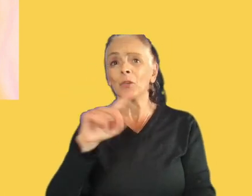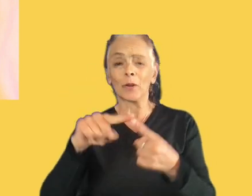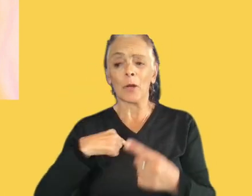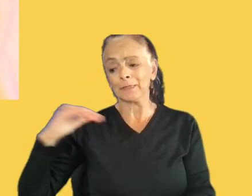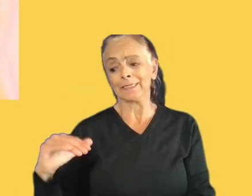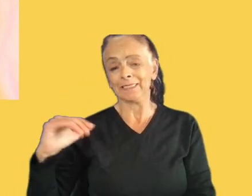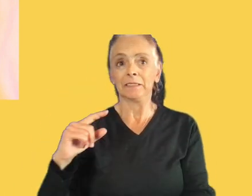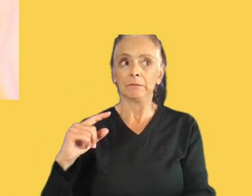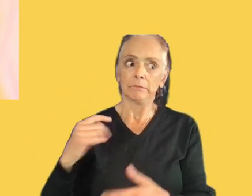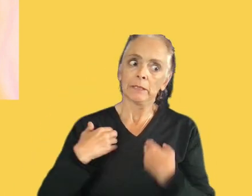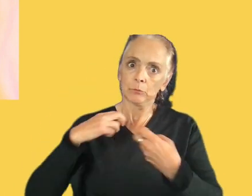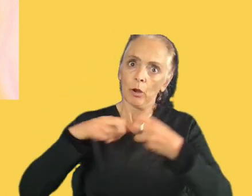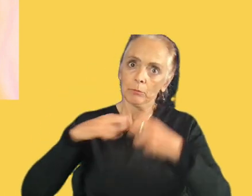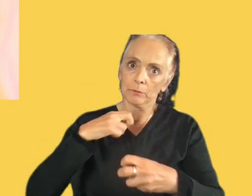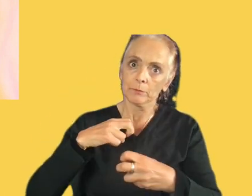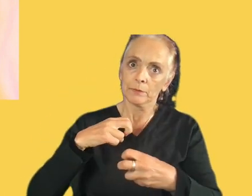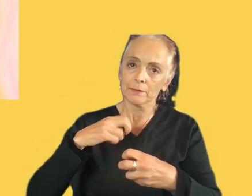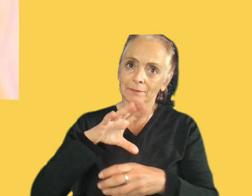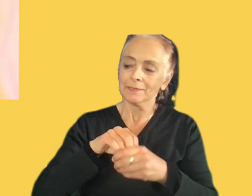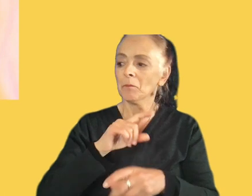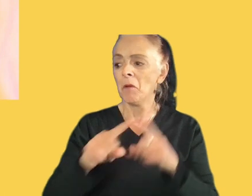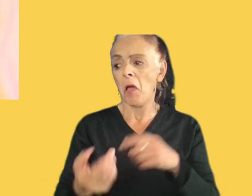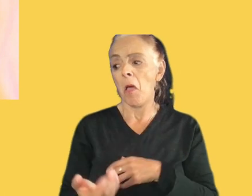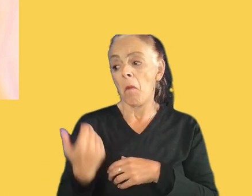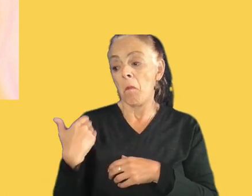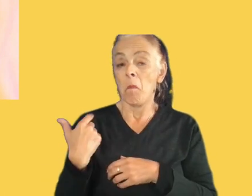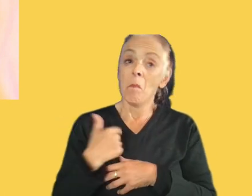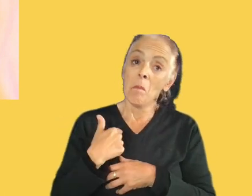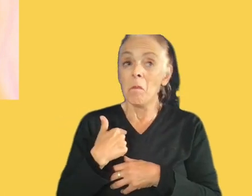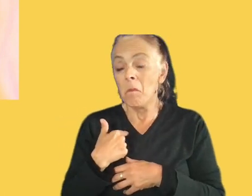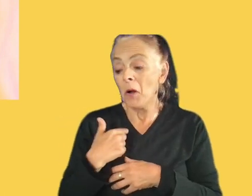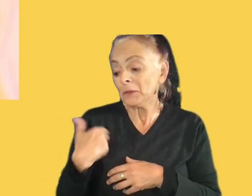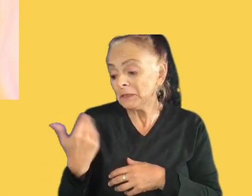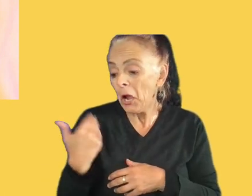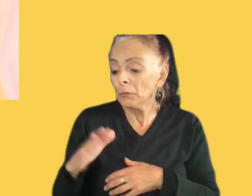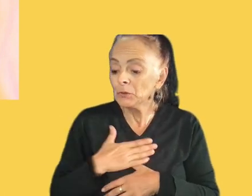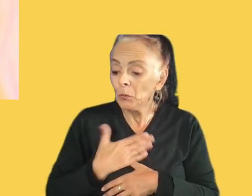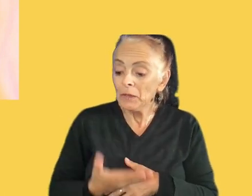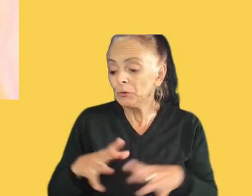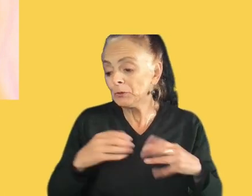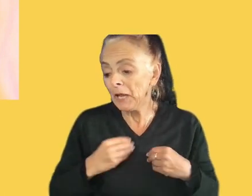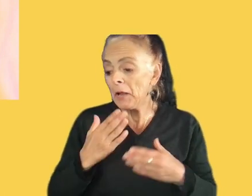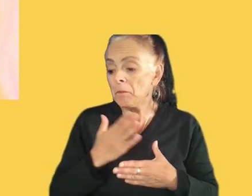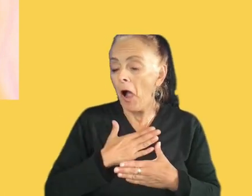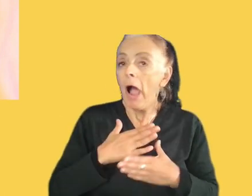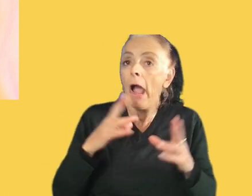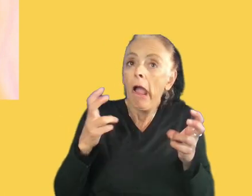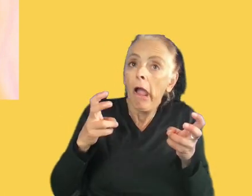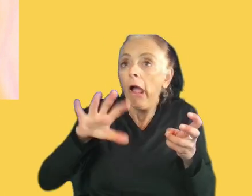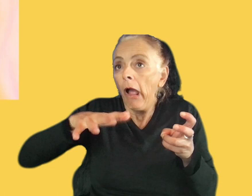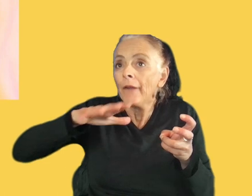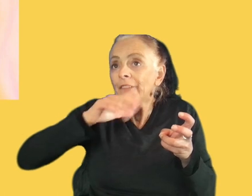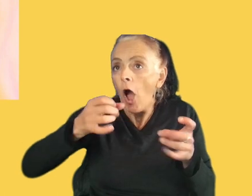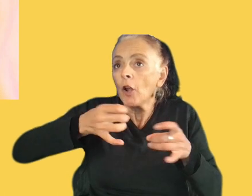has a lot of problems, but I was willing to take my non-horrible representation any way I could get it, to be honest.